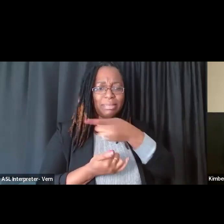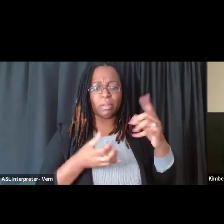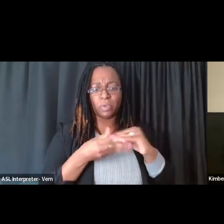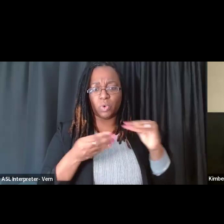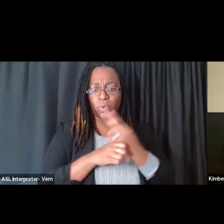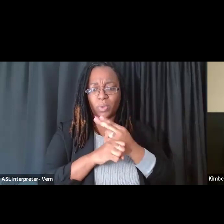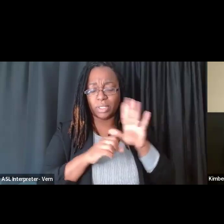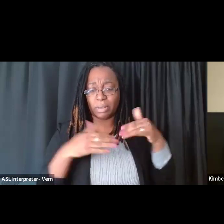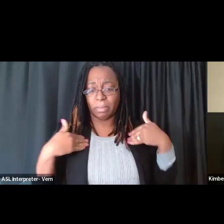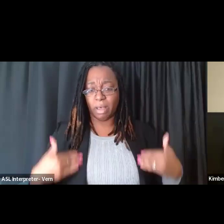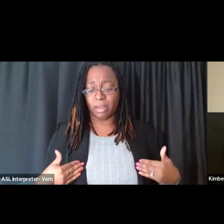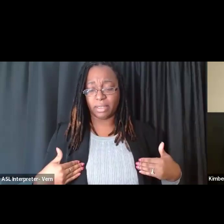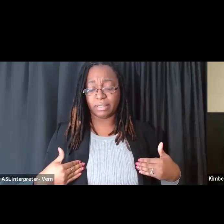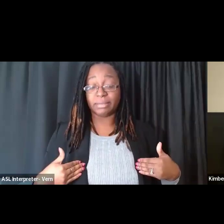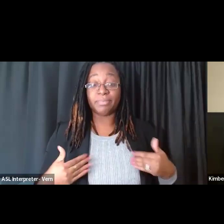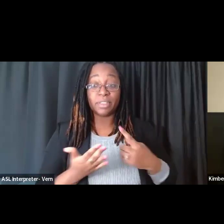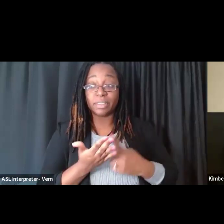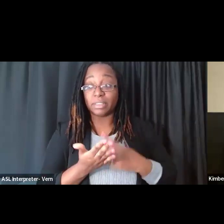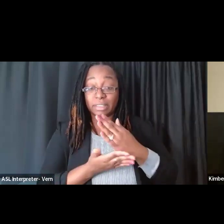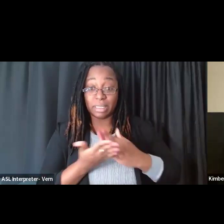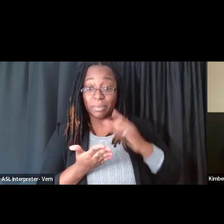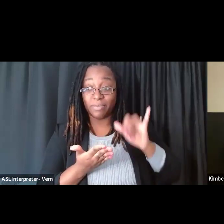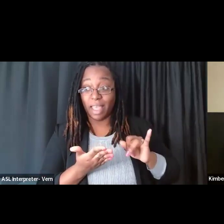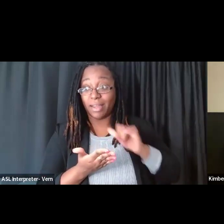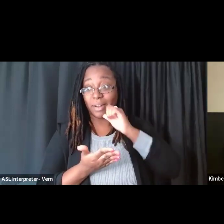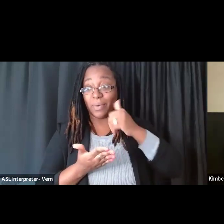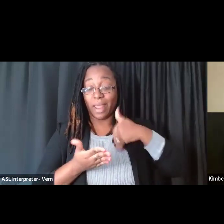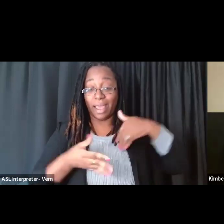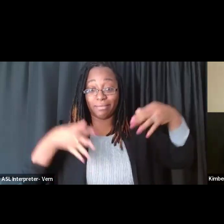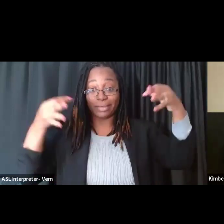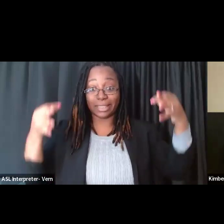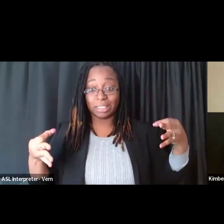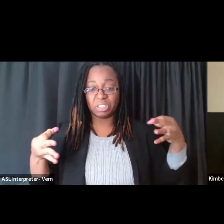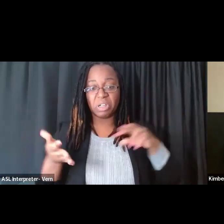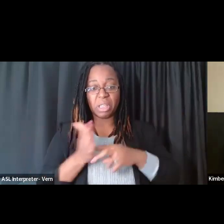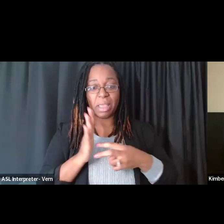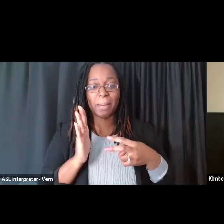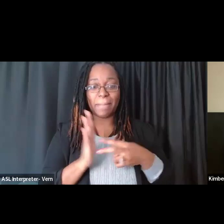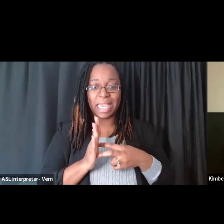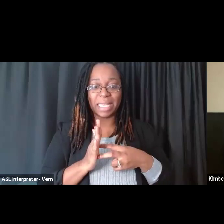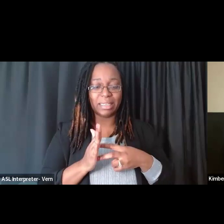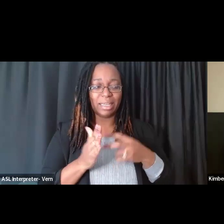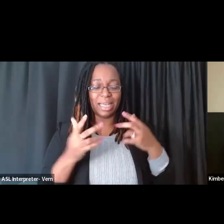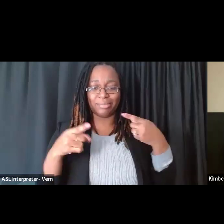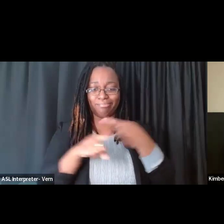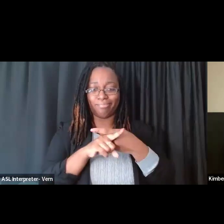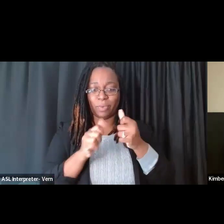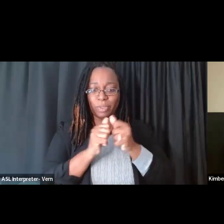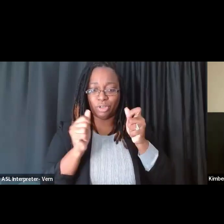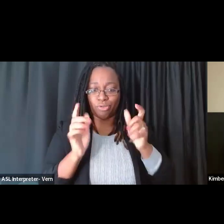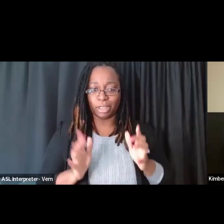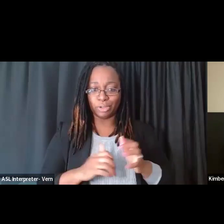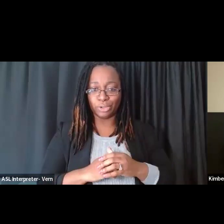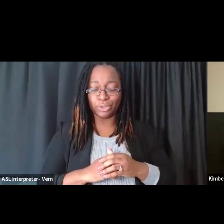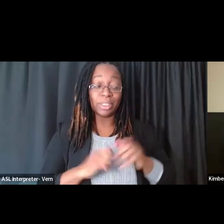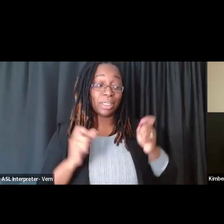bodies. And some of that lack of autonomy is out of a power dynamic that feels implicit with their director. The director is not only